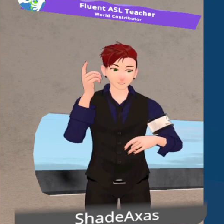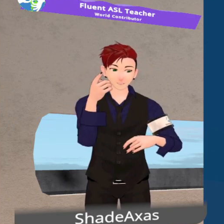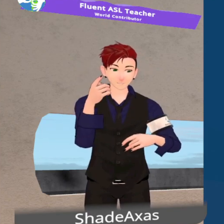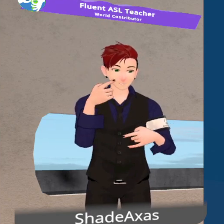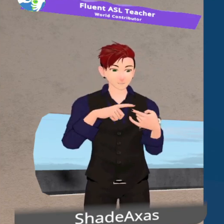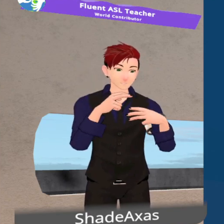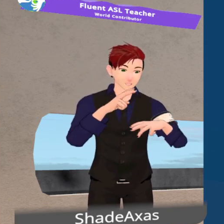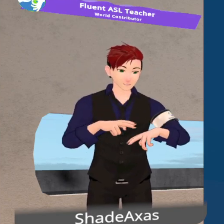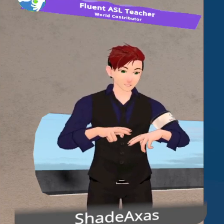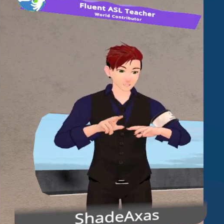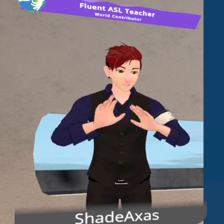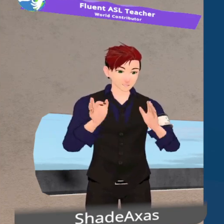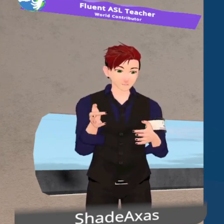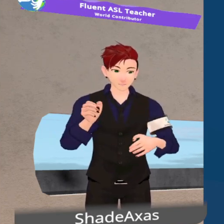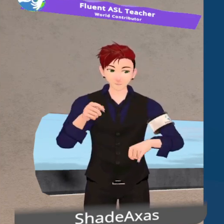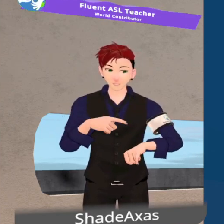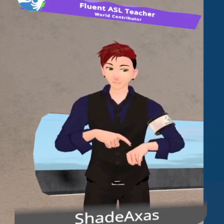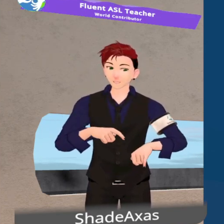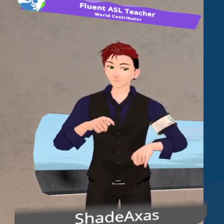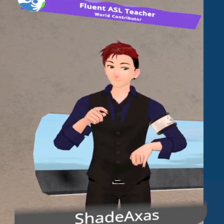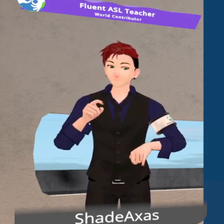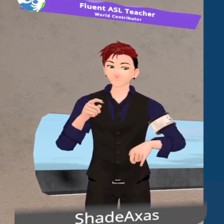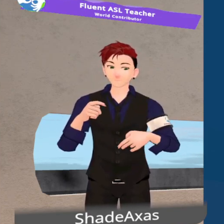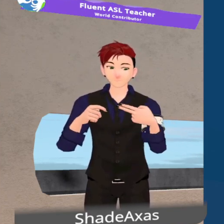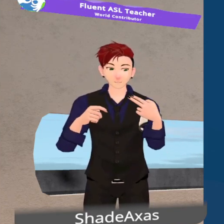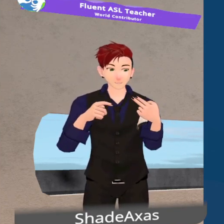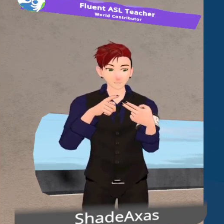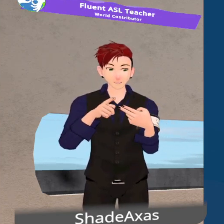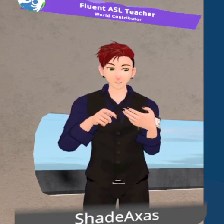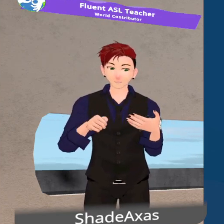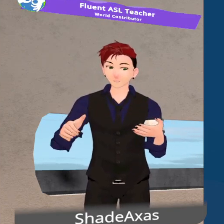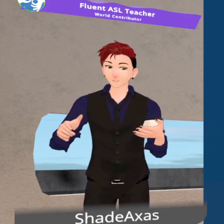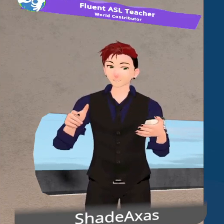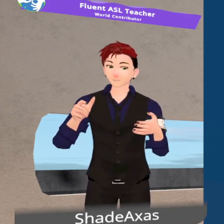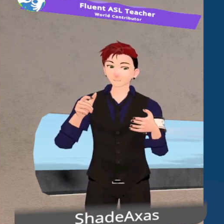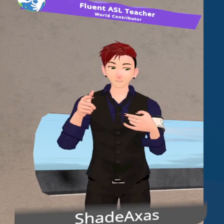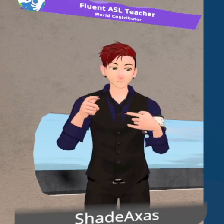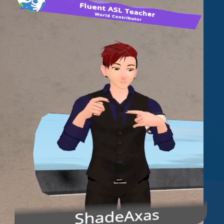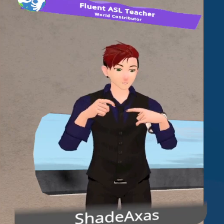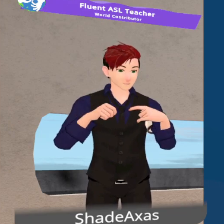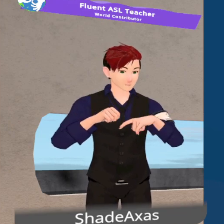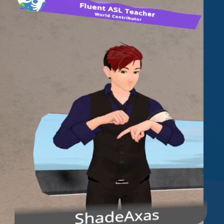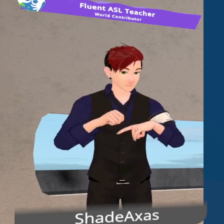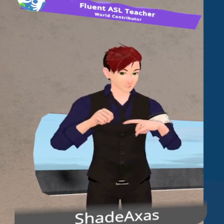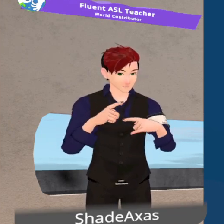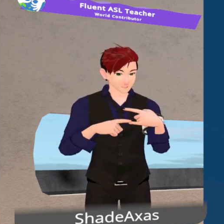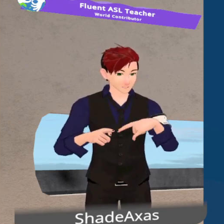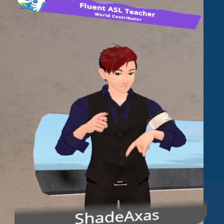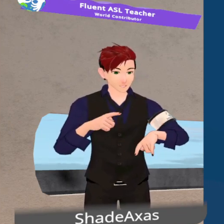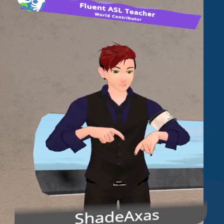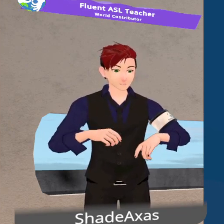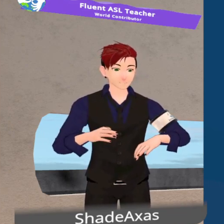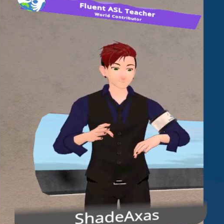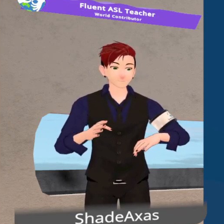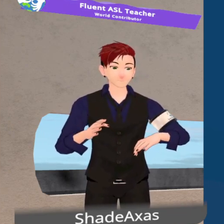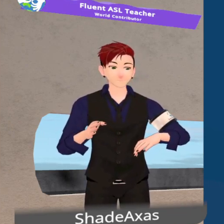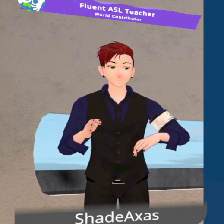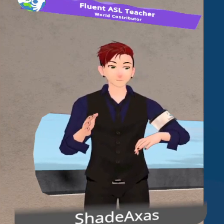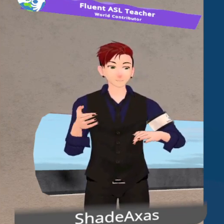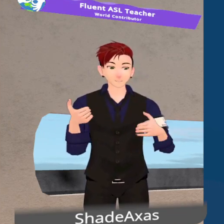Mr. Dummy's Sign and Fun world at that time, and I saw 2 students there who were practicing their